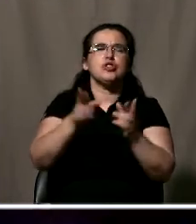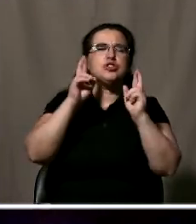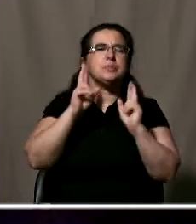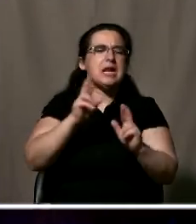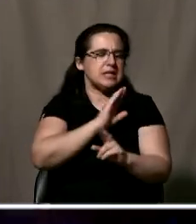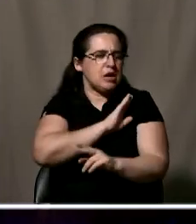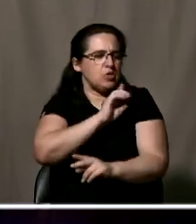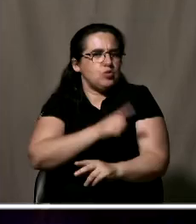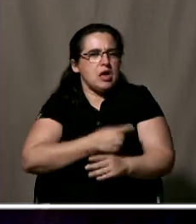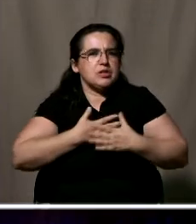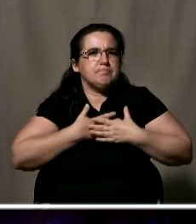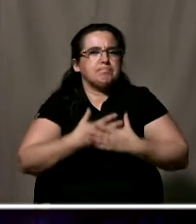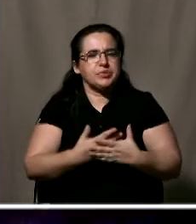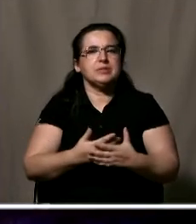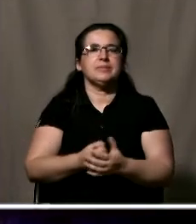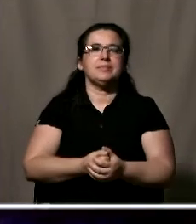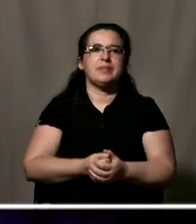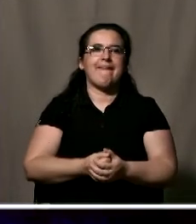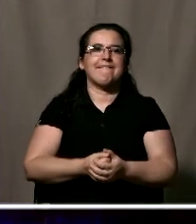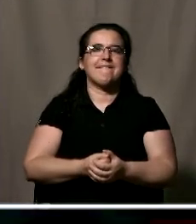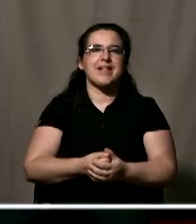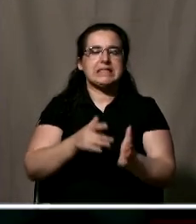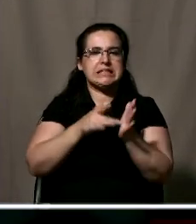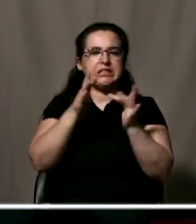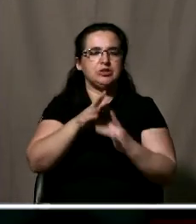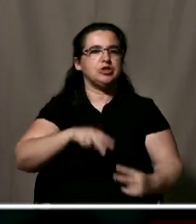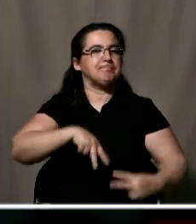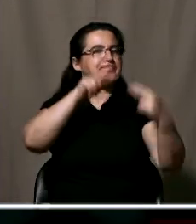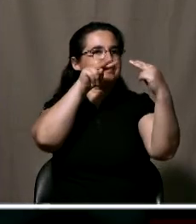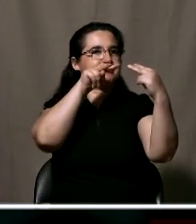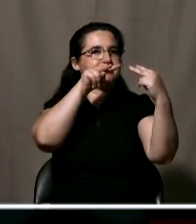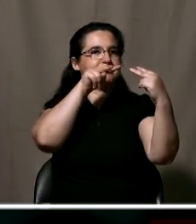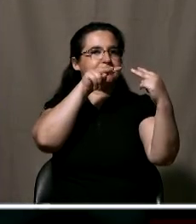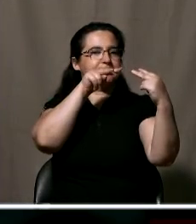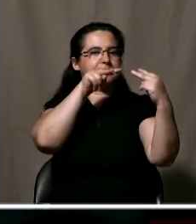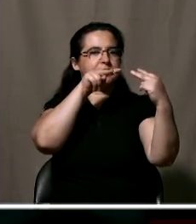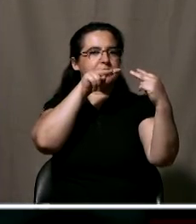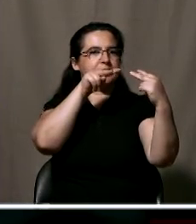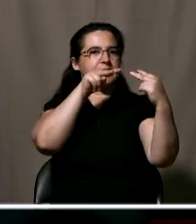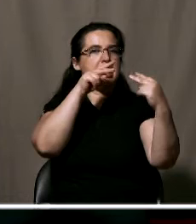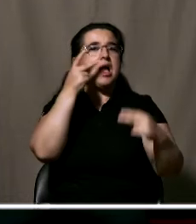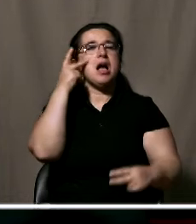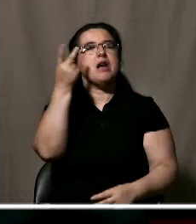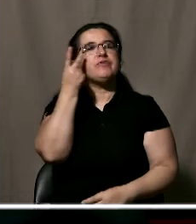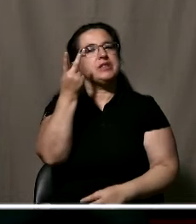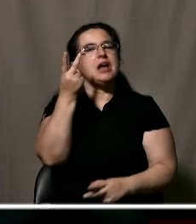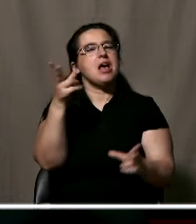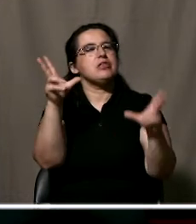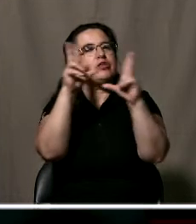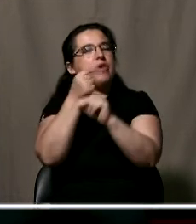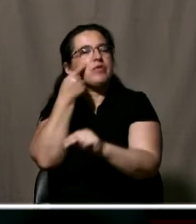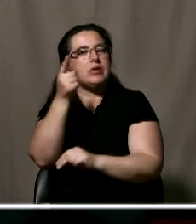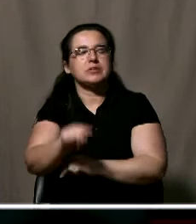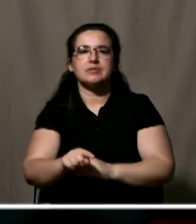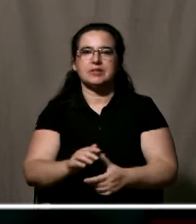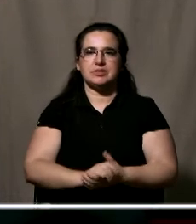para poder continuar. Looking unto Jesus. Olhar para Jesus. Life is new. A vida renova-se. Because he